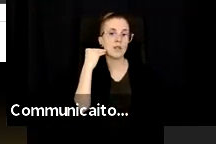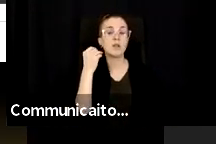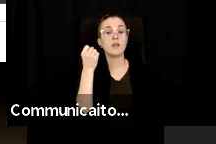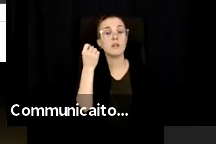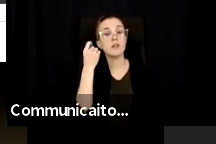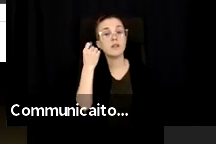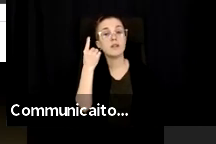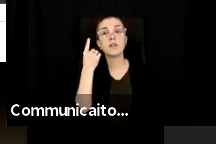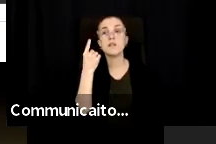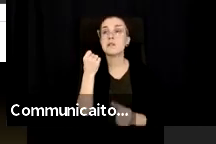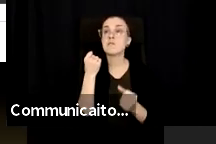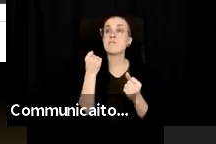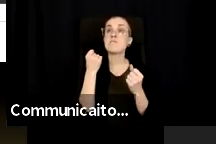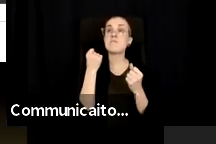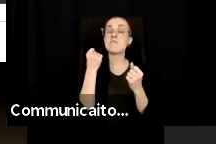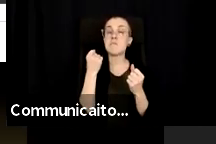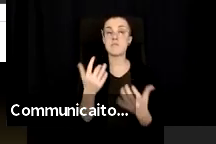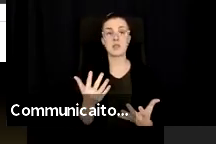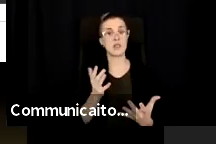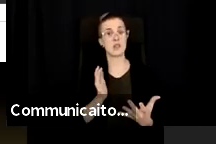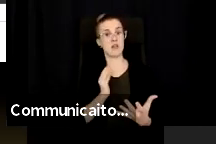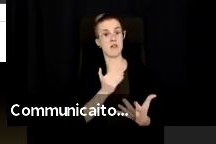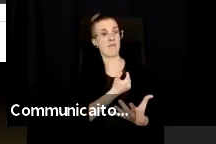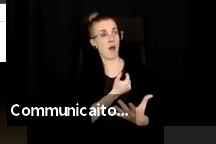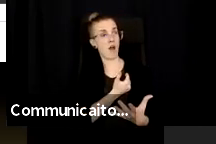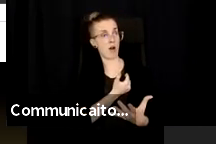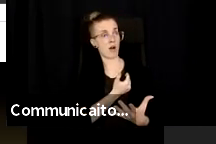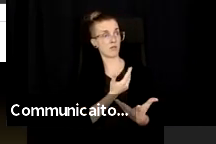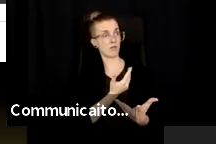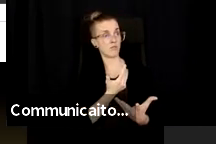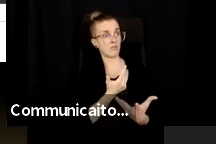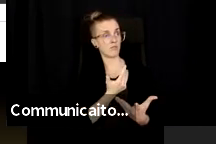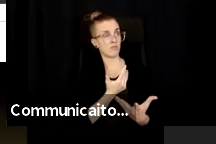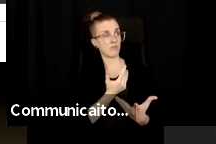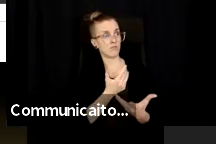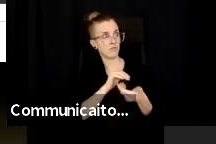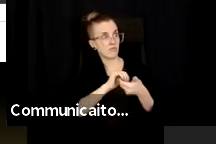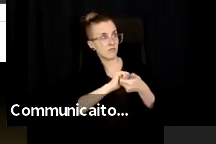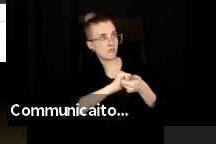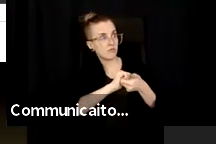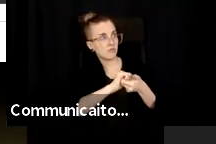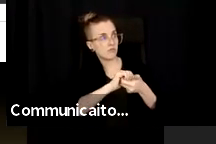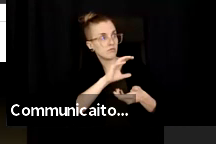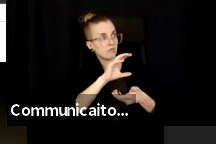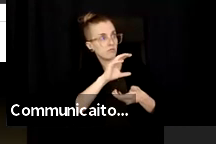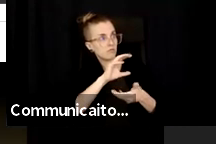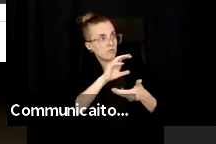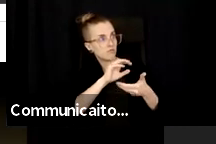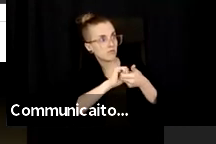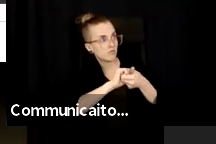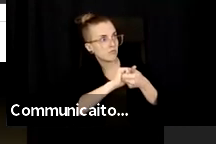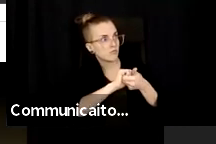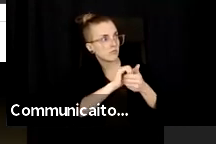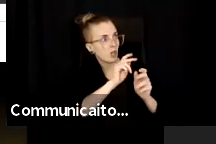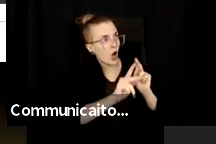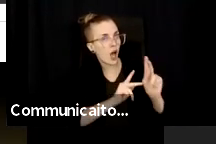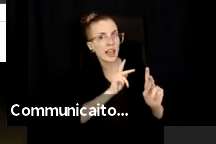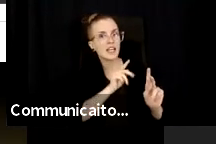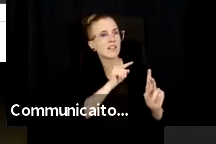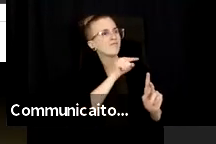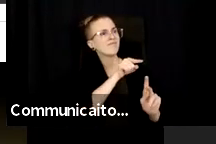thousands of our colleagues are stuck there because there is not sufficient